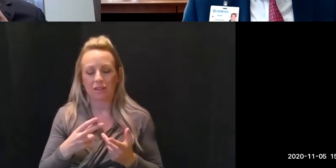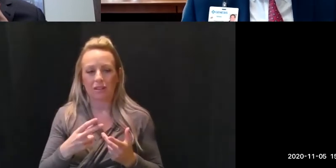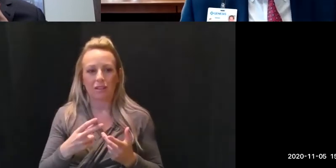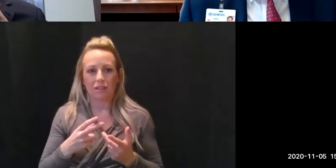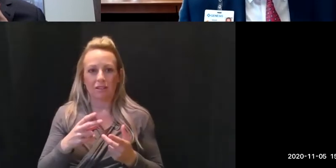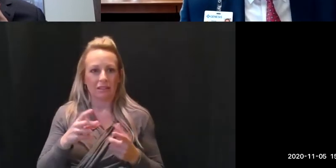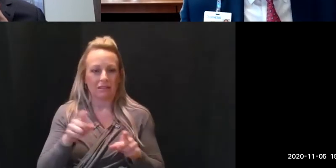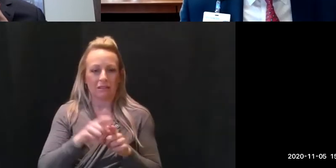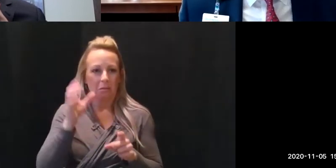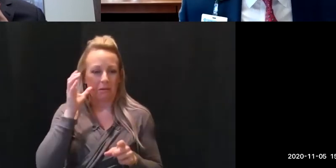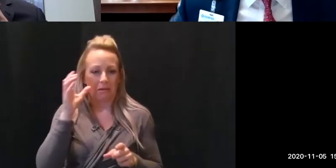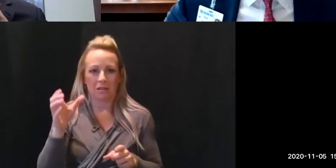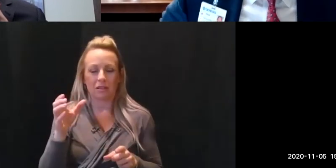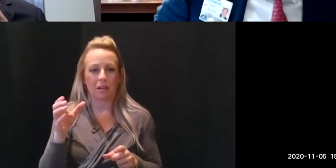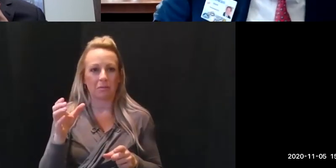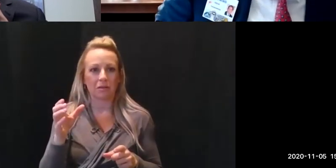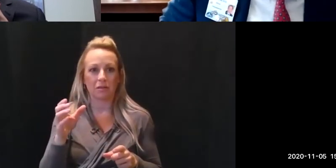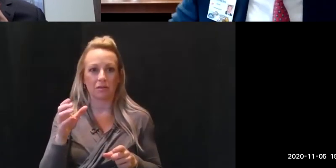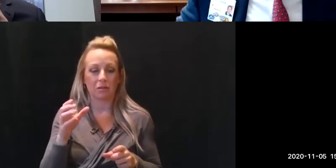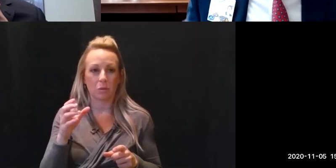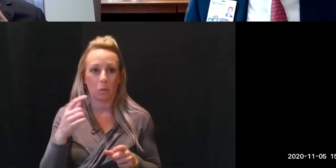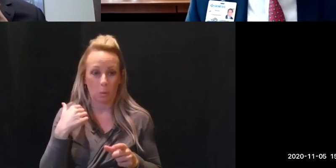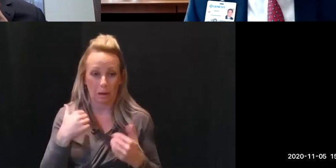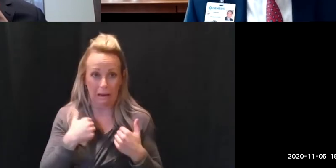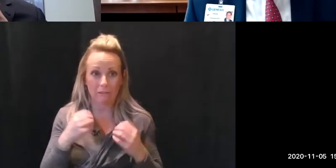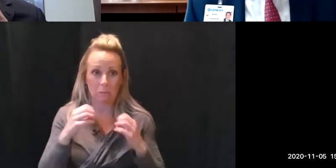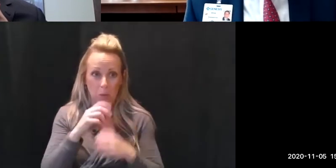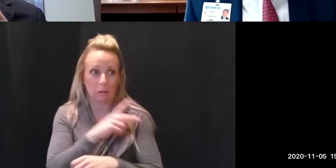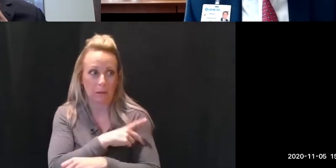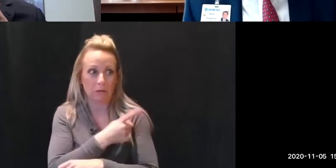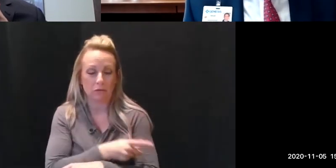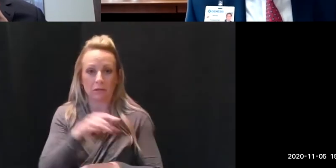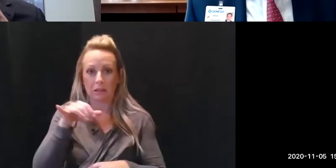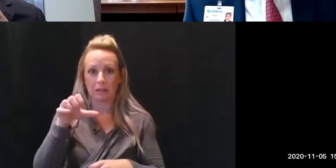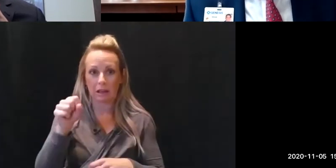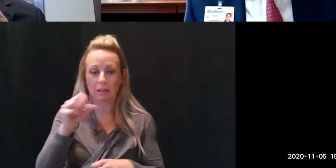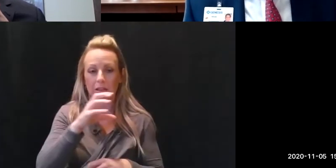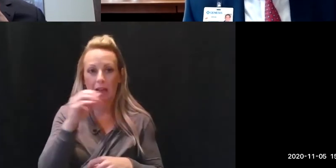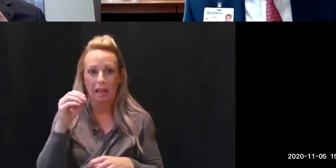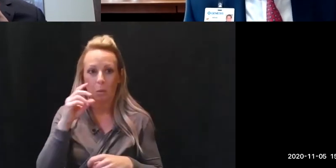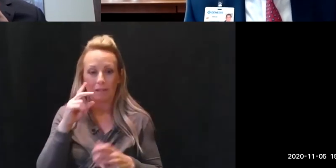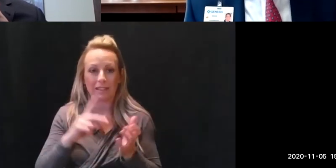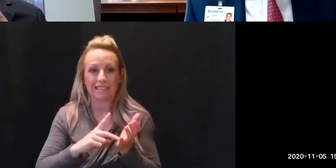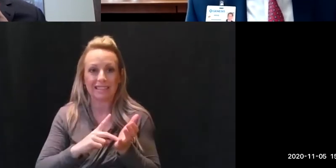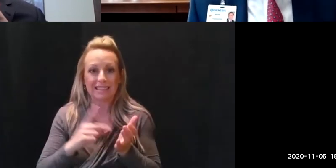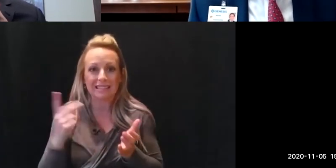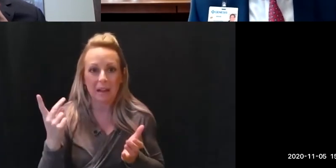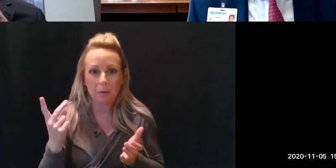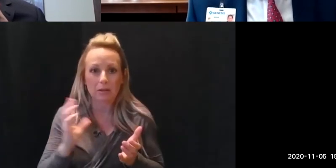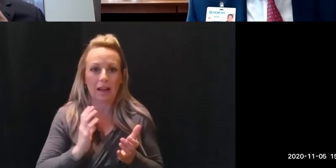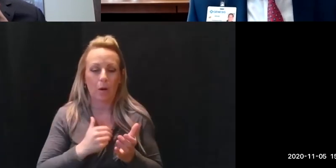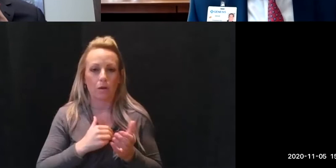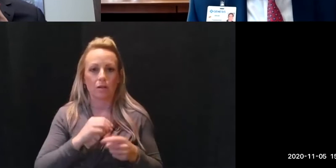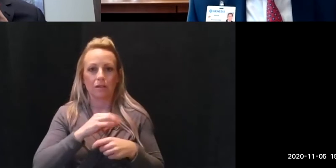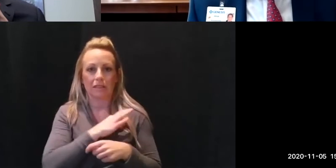just emphasize that. The first way is we have more patients, many more patients, and we've gone to doubling up on our COVID floor